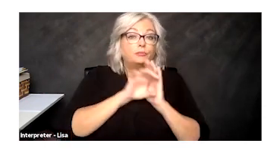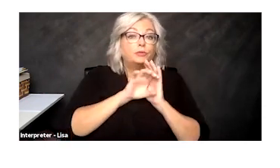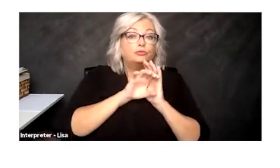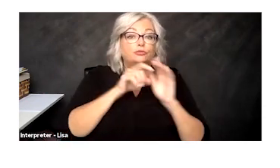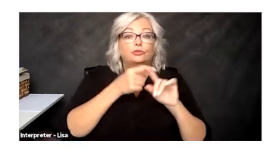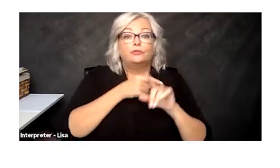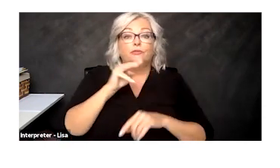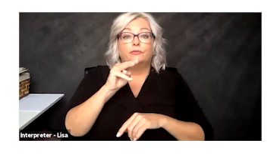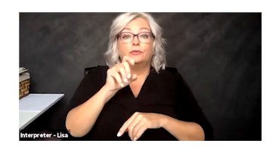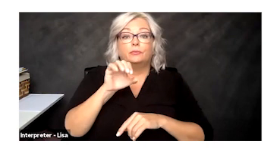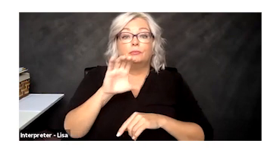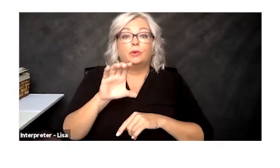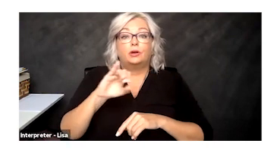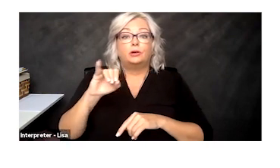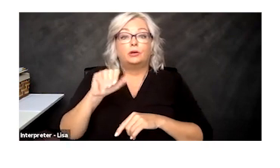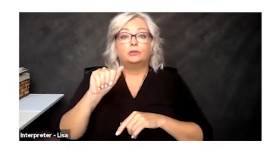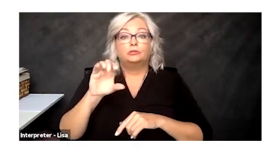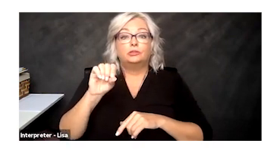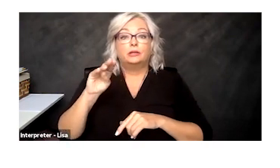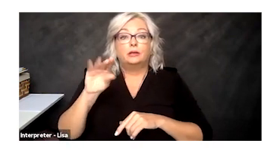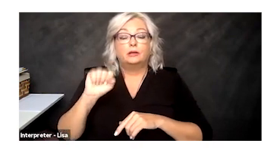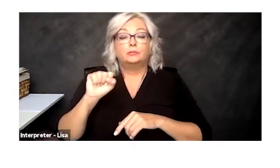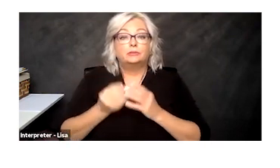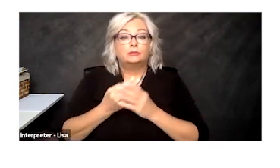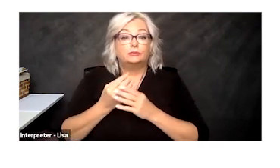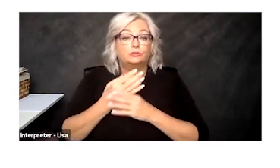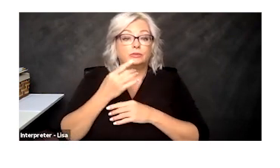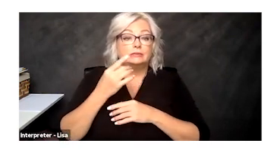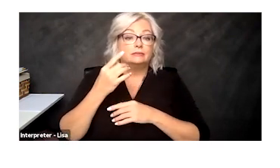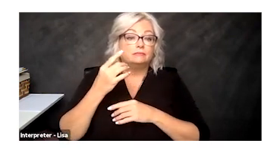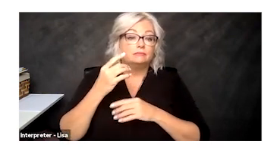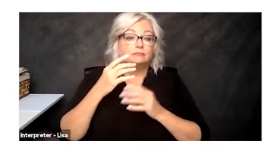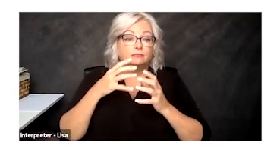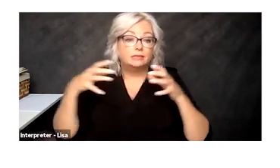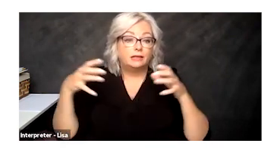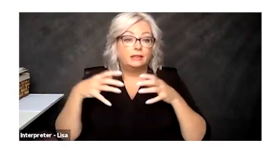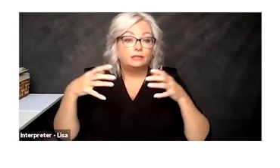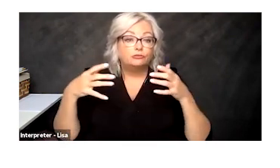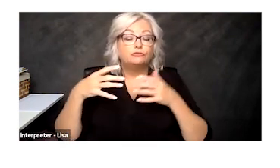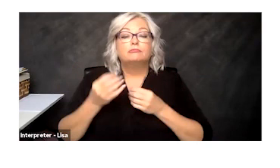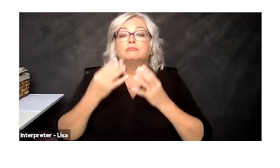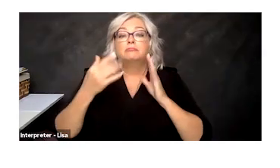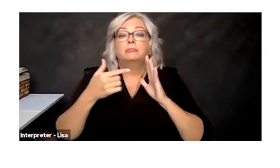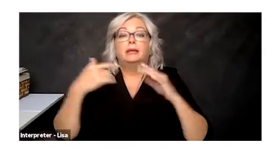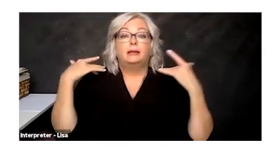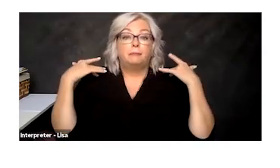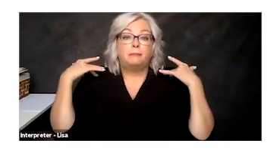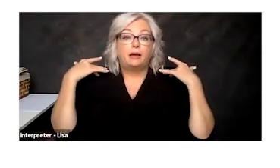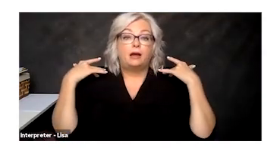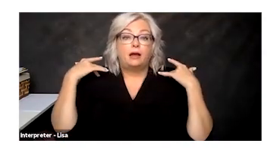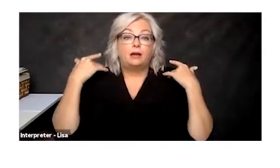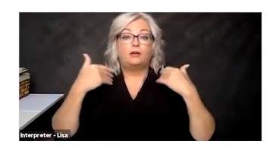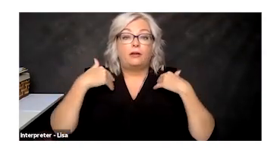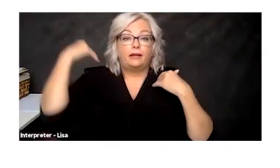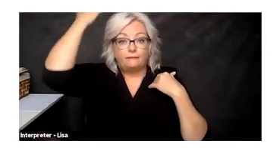Jacobs' Spring/Summer 2018 collection. Many of the models were styled in head wraps. And when